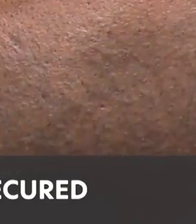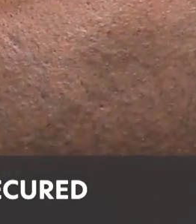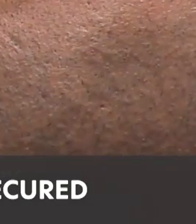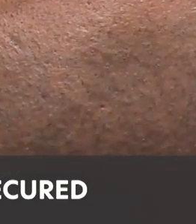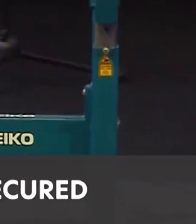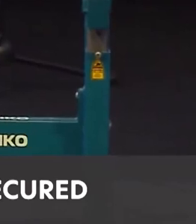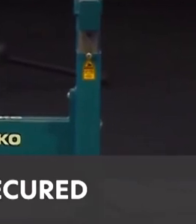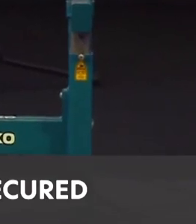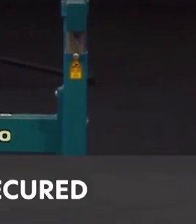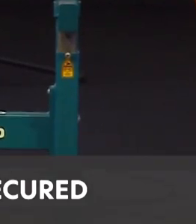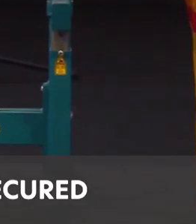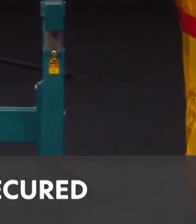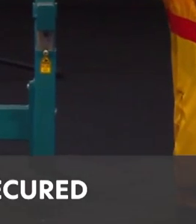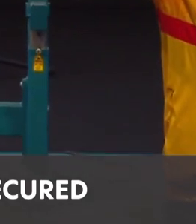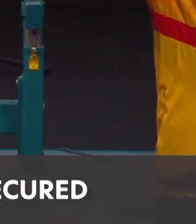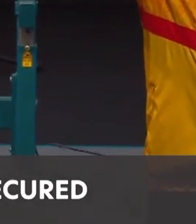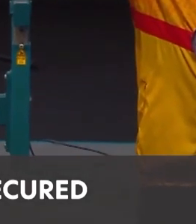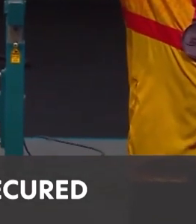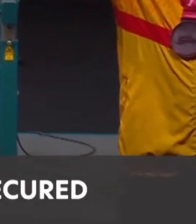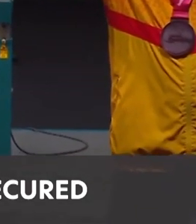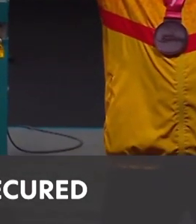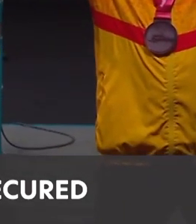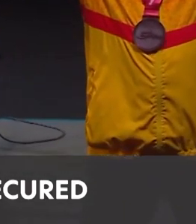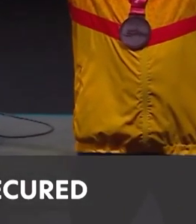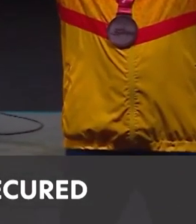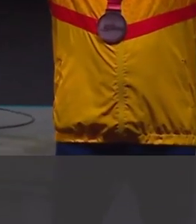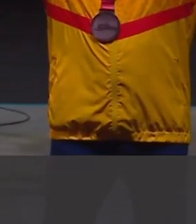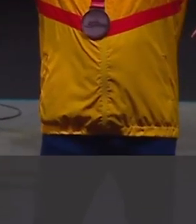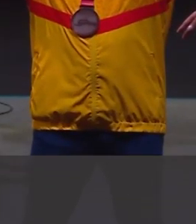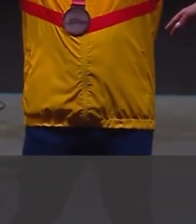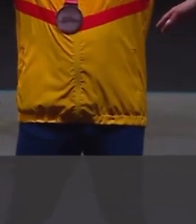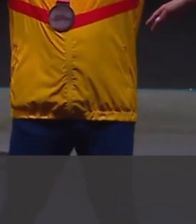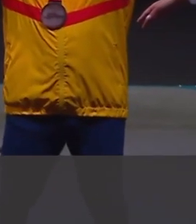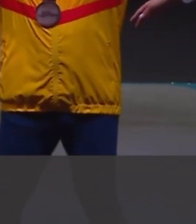A world champion, Sayed Hamid Salih Boromanchi.